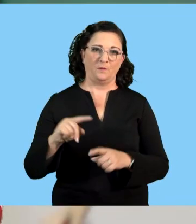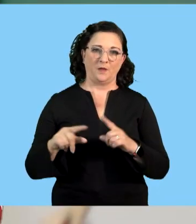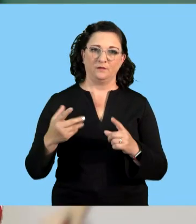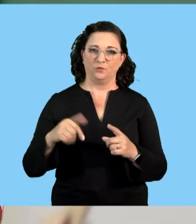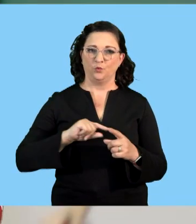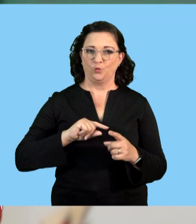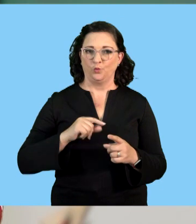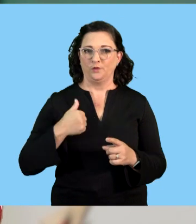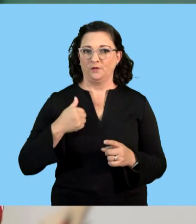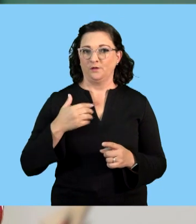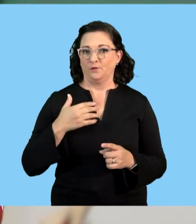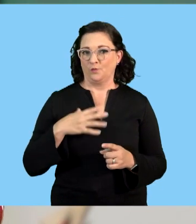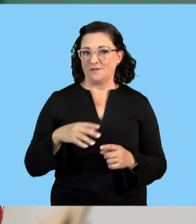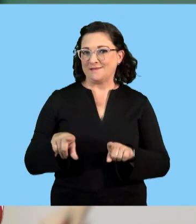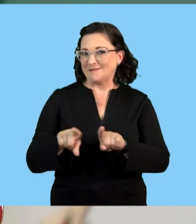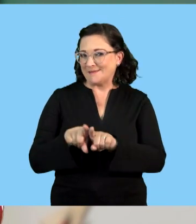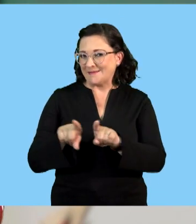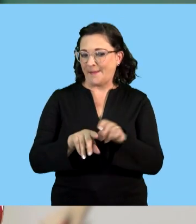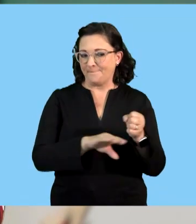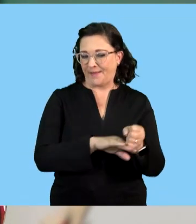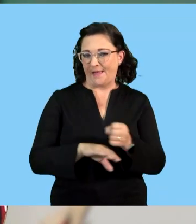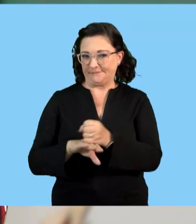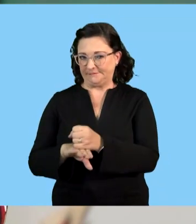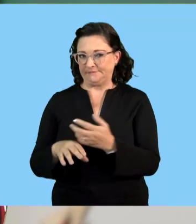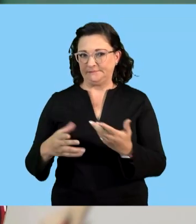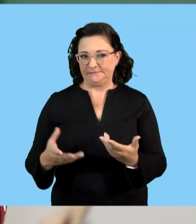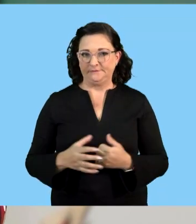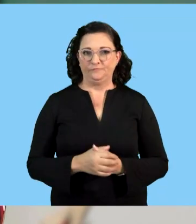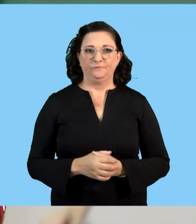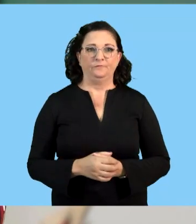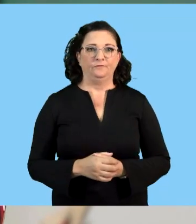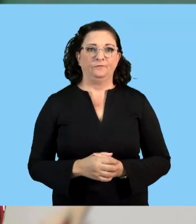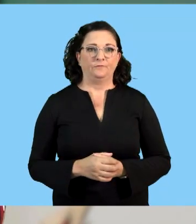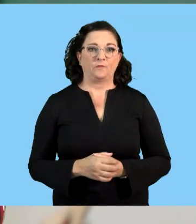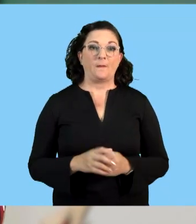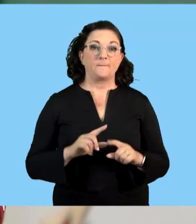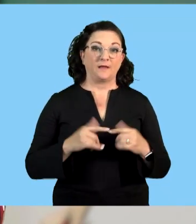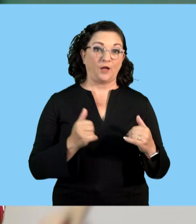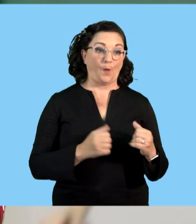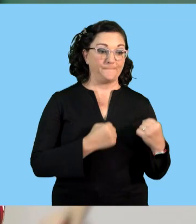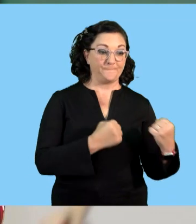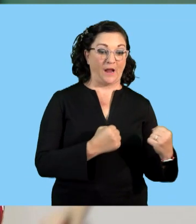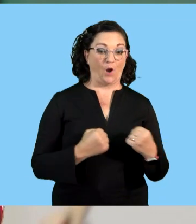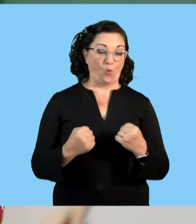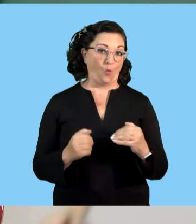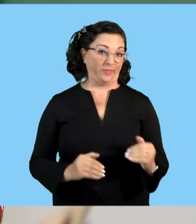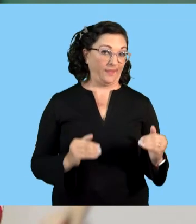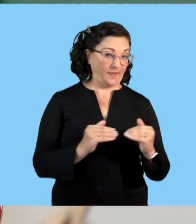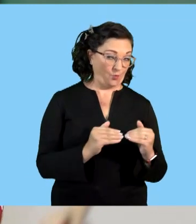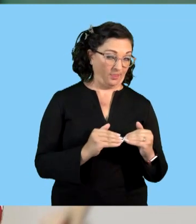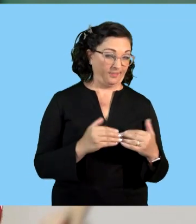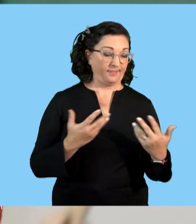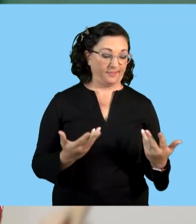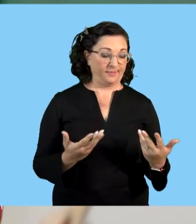we were looking for the same base. So now, because the powers are the same, powers are equals to each other,